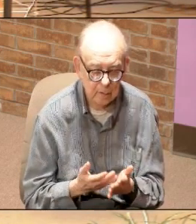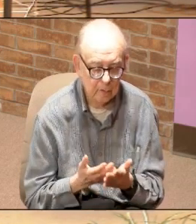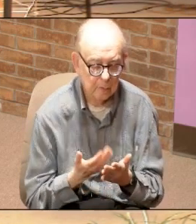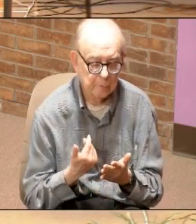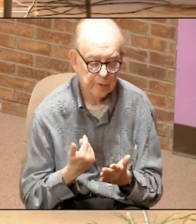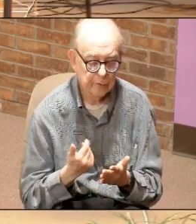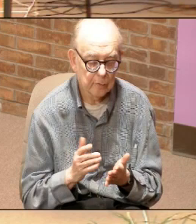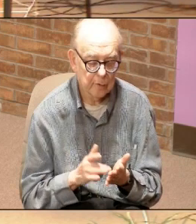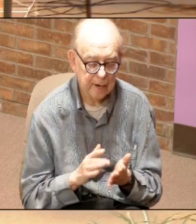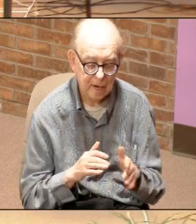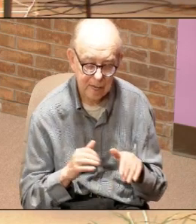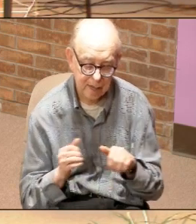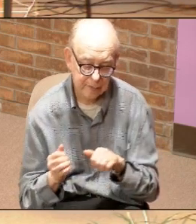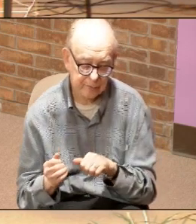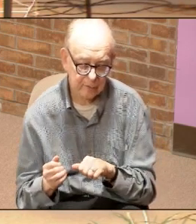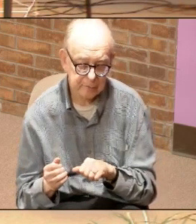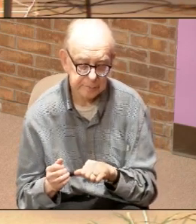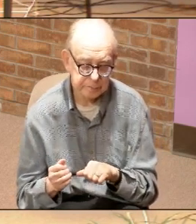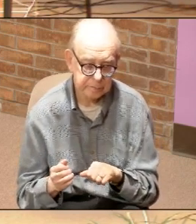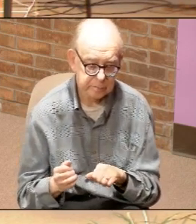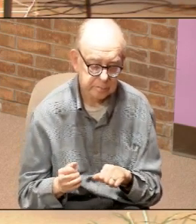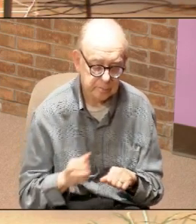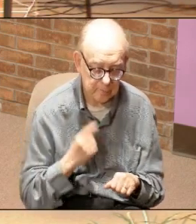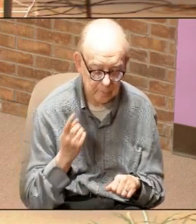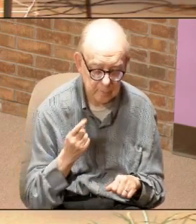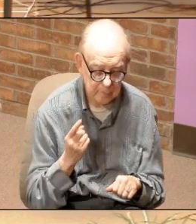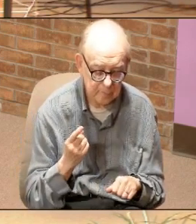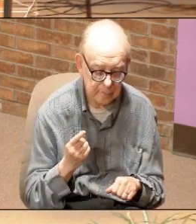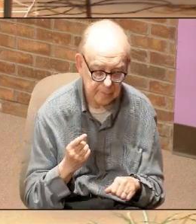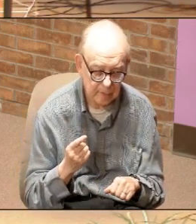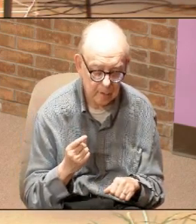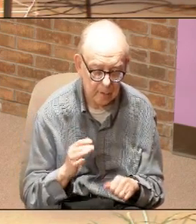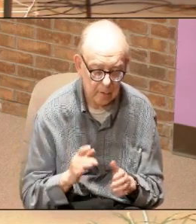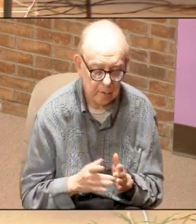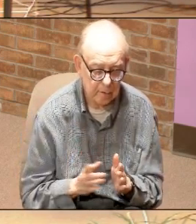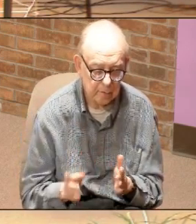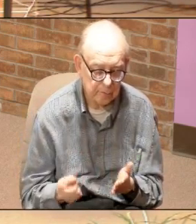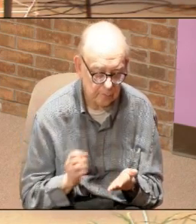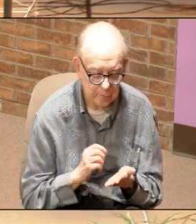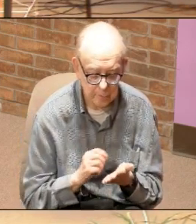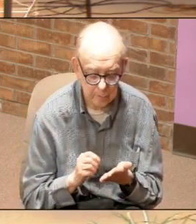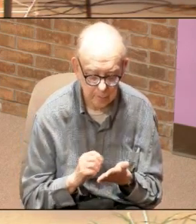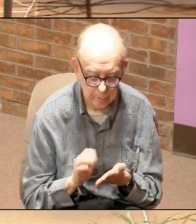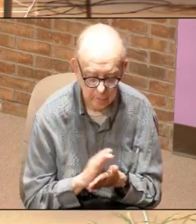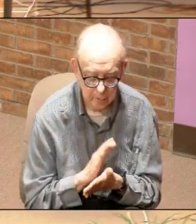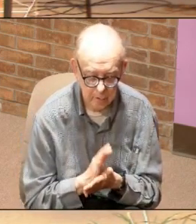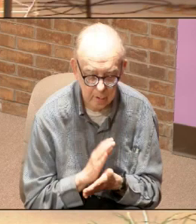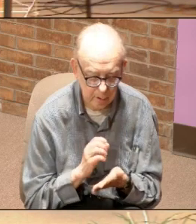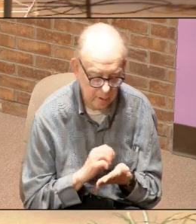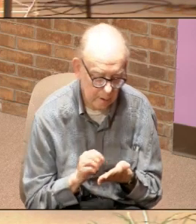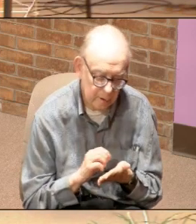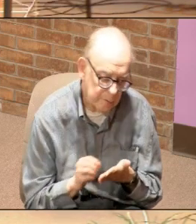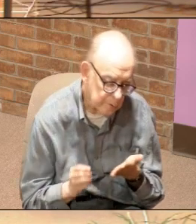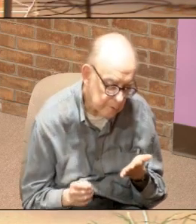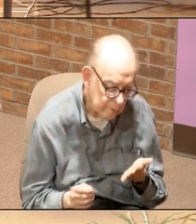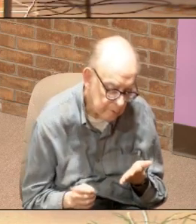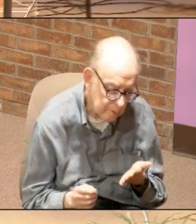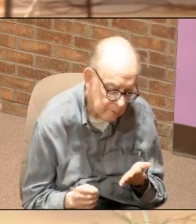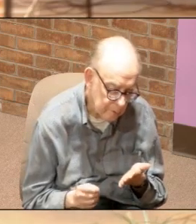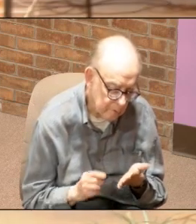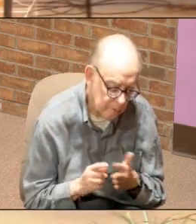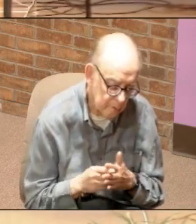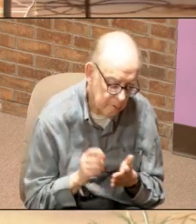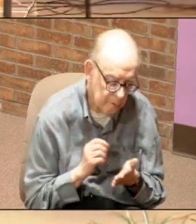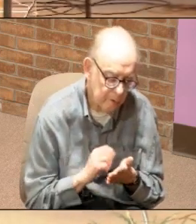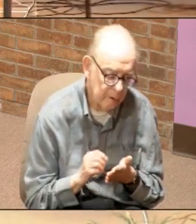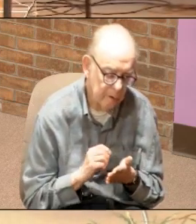before he left, I don't think he took out a piece of paper and a pen or a pencil and